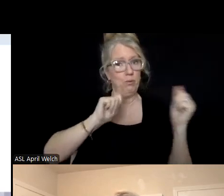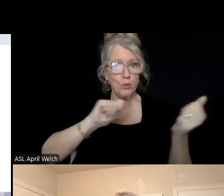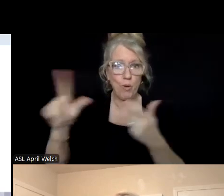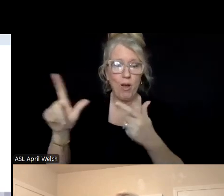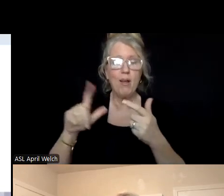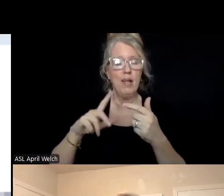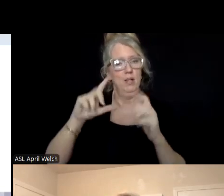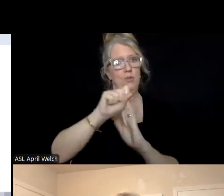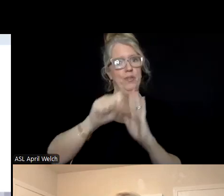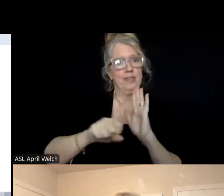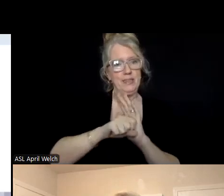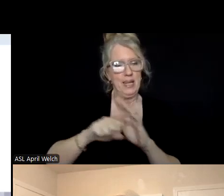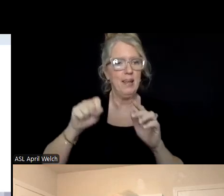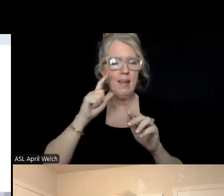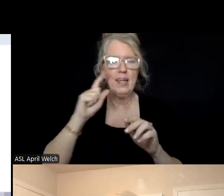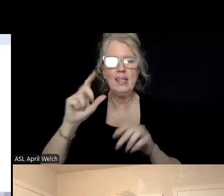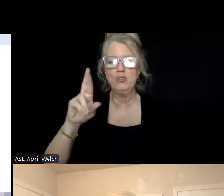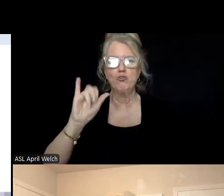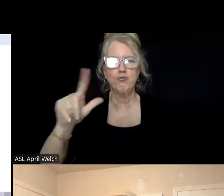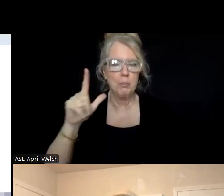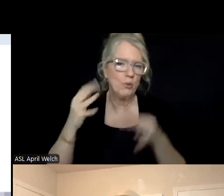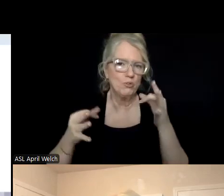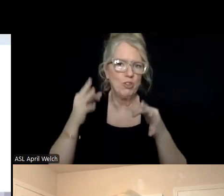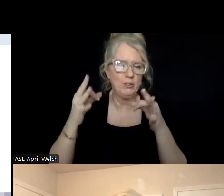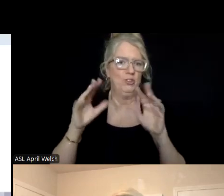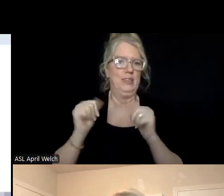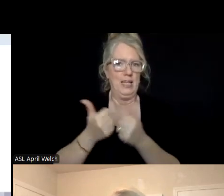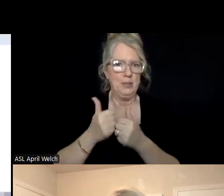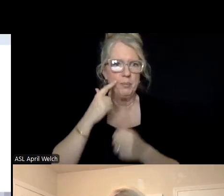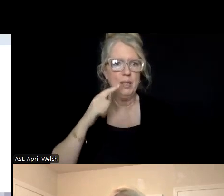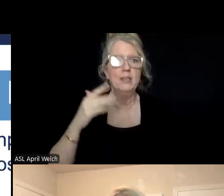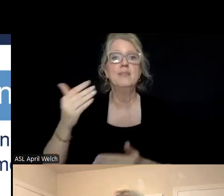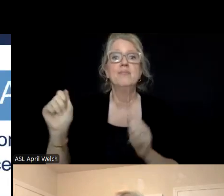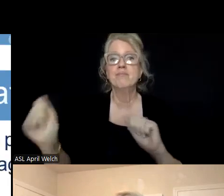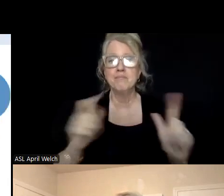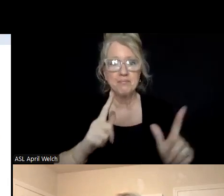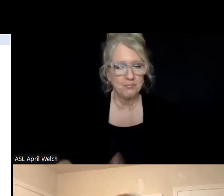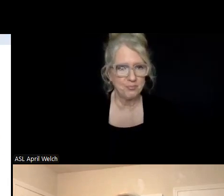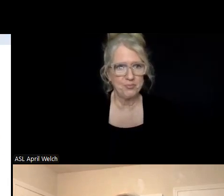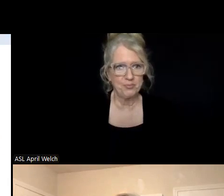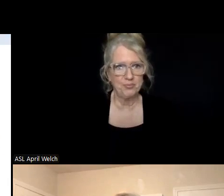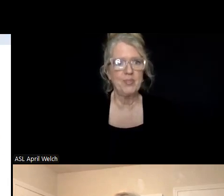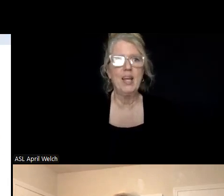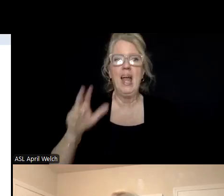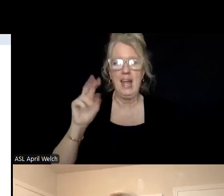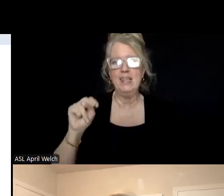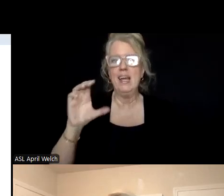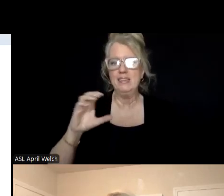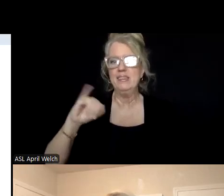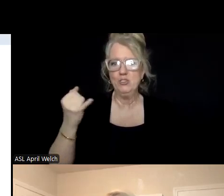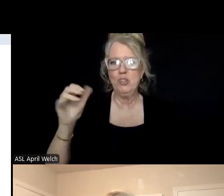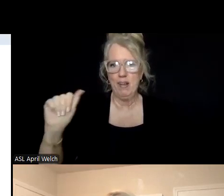with the state criminal justice agencies. First slide, please. So we at NCJA are the